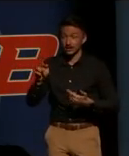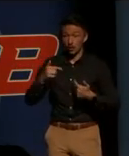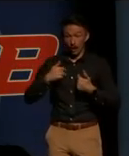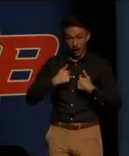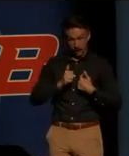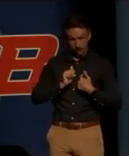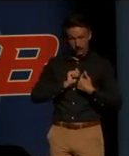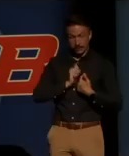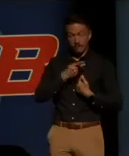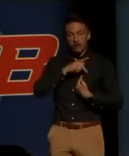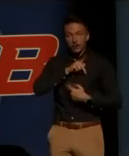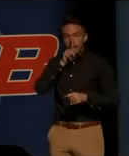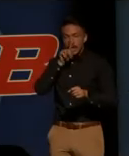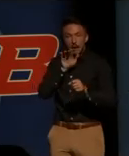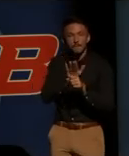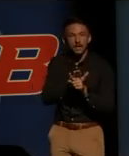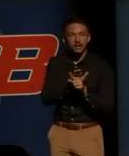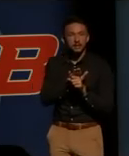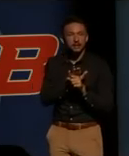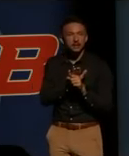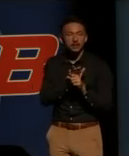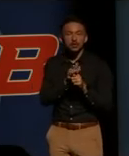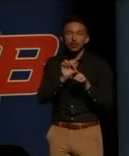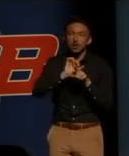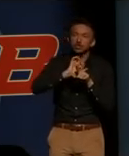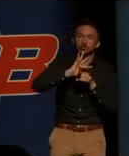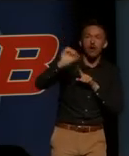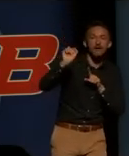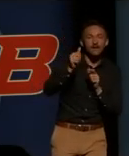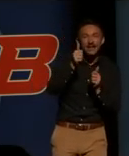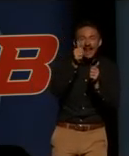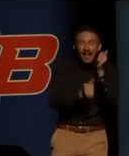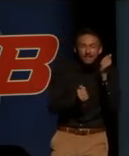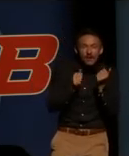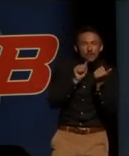today to strive in every way to lead us there.